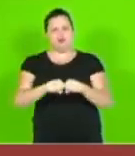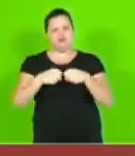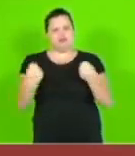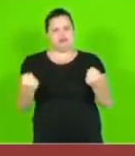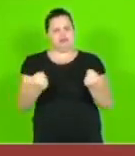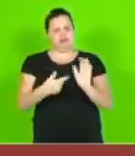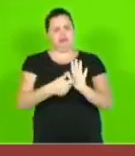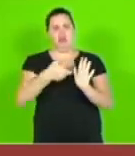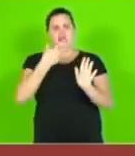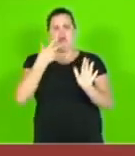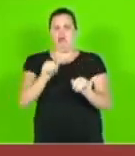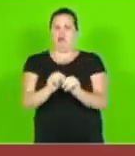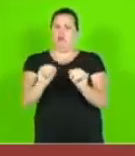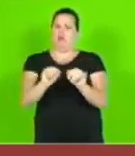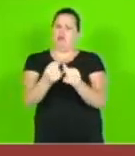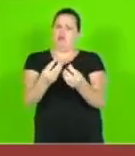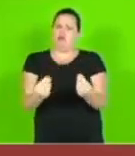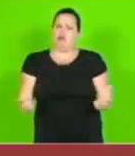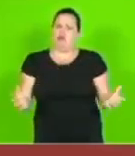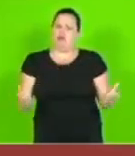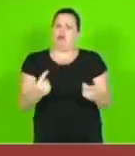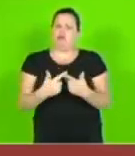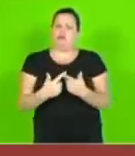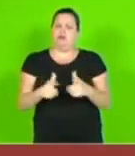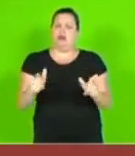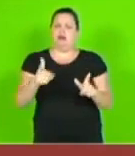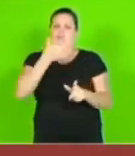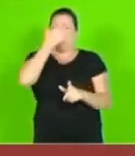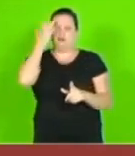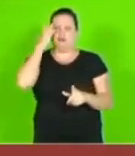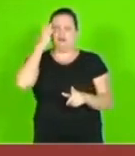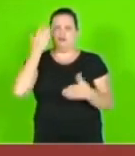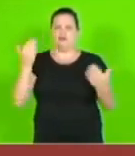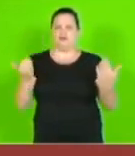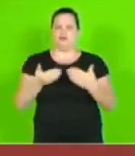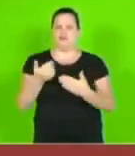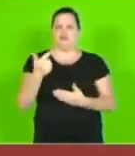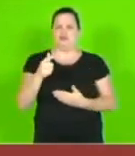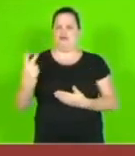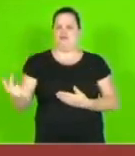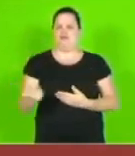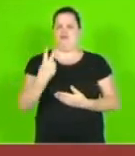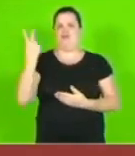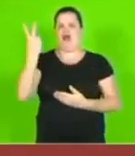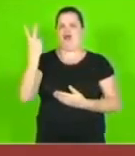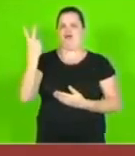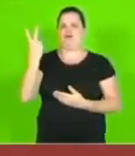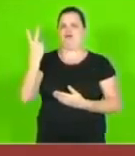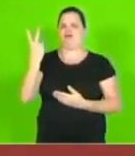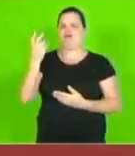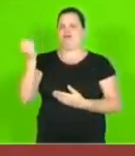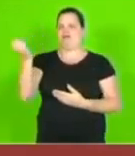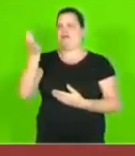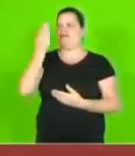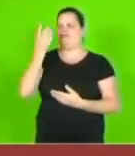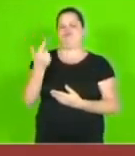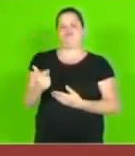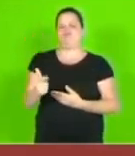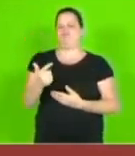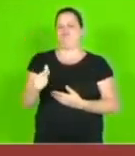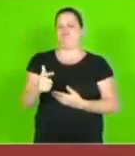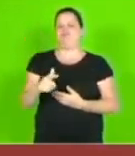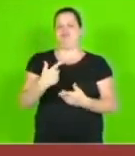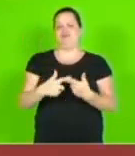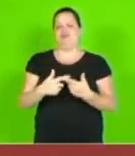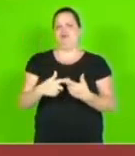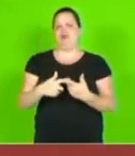substance. It's not enriching for our souls. We have to preach the prophecy and what is beneath